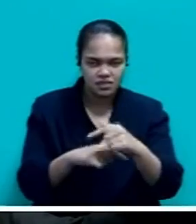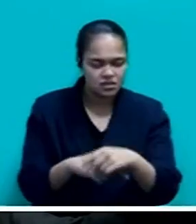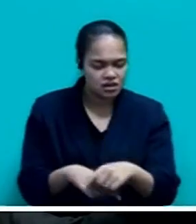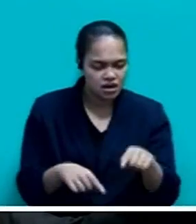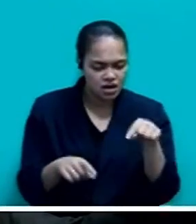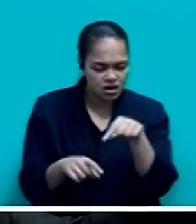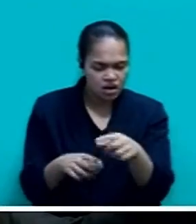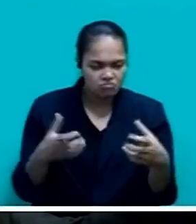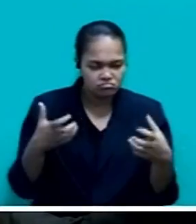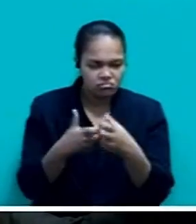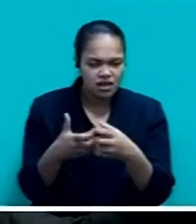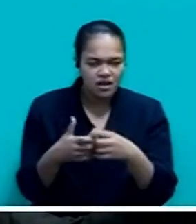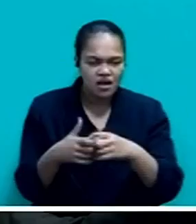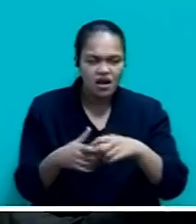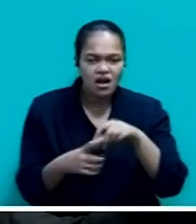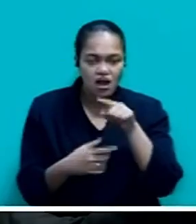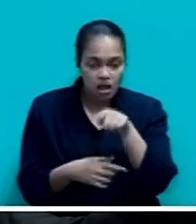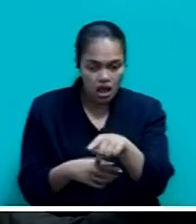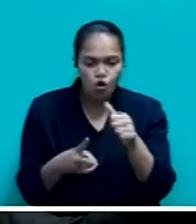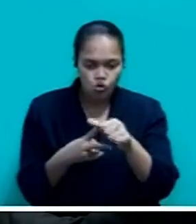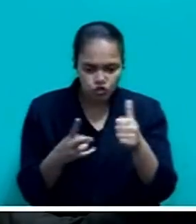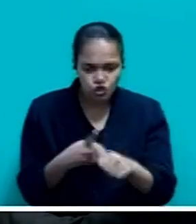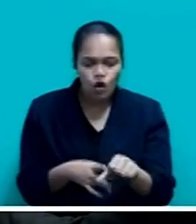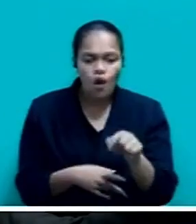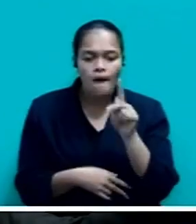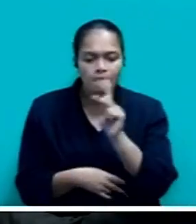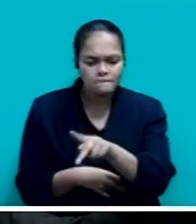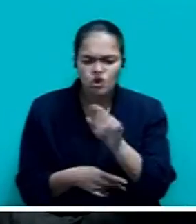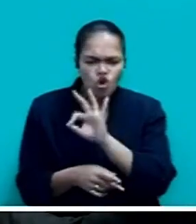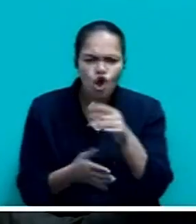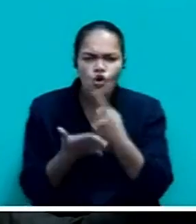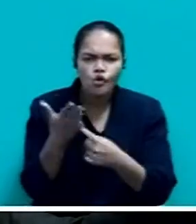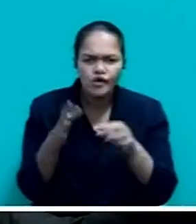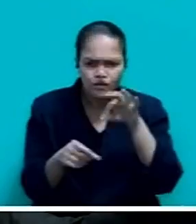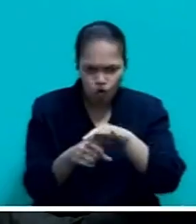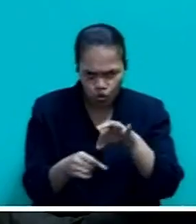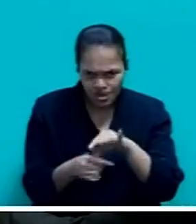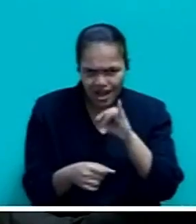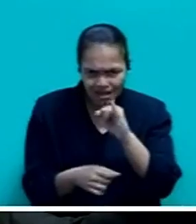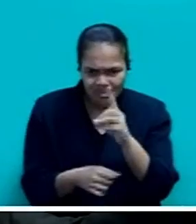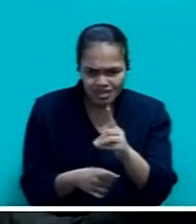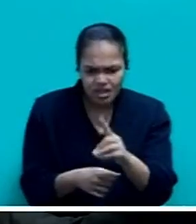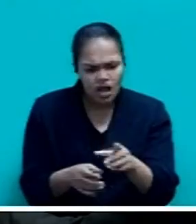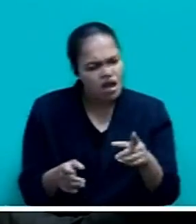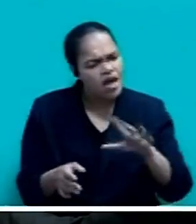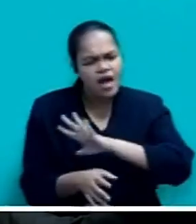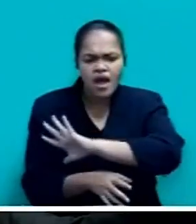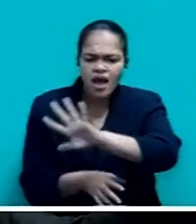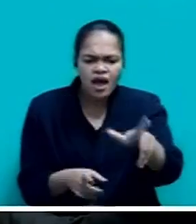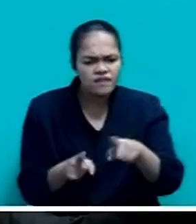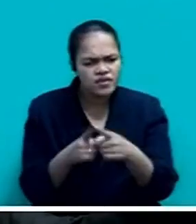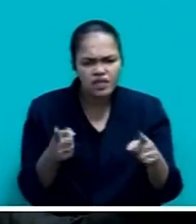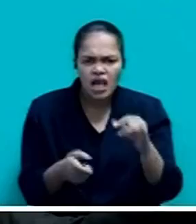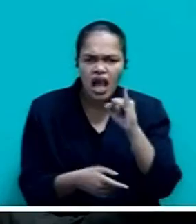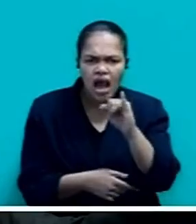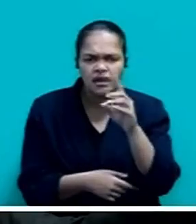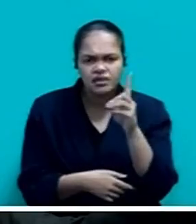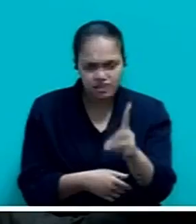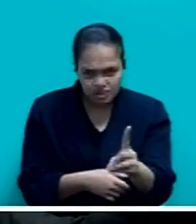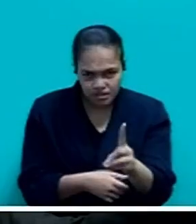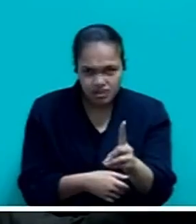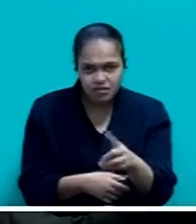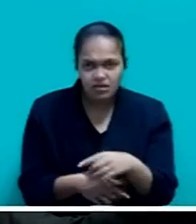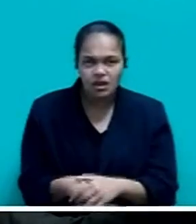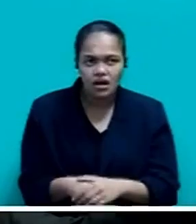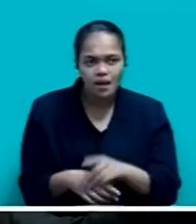card. It's now their passport, their driver's license, their bank documents, wherever their names are used in their spouse's